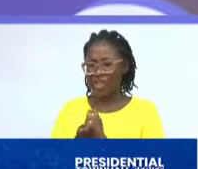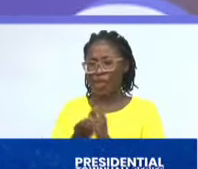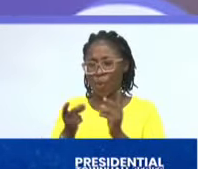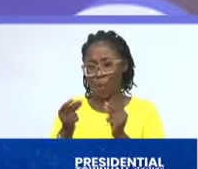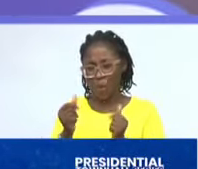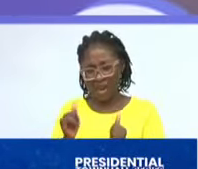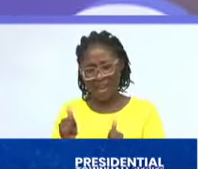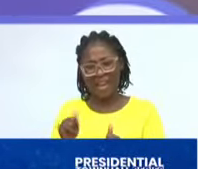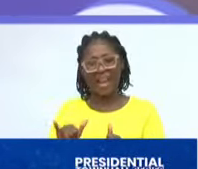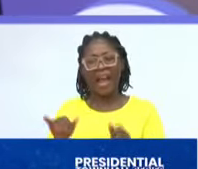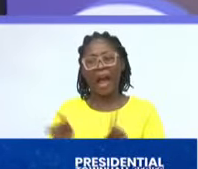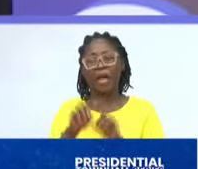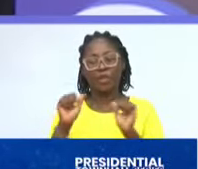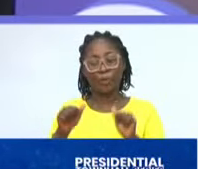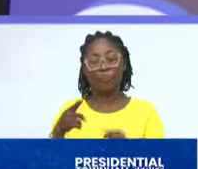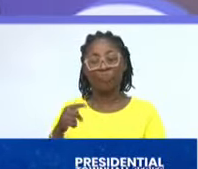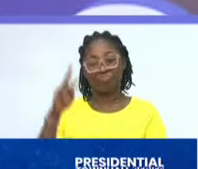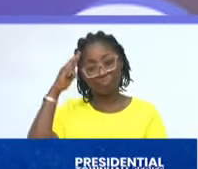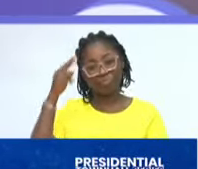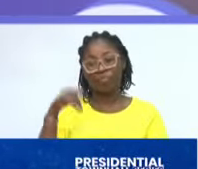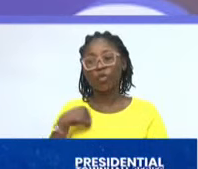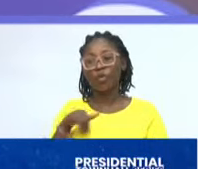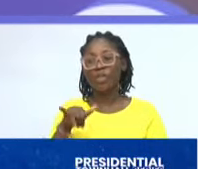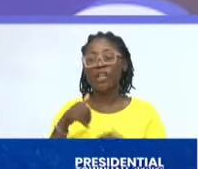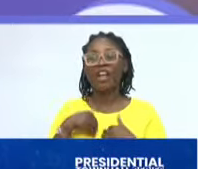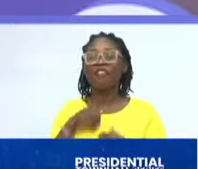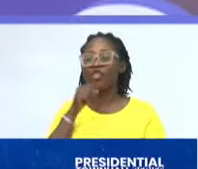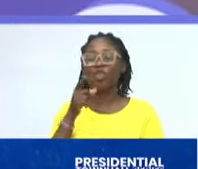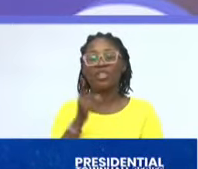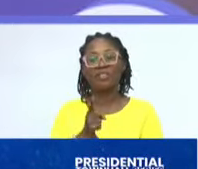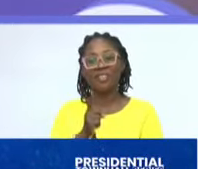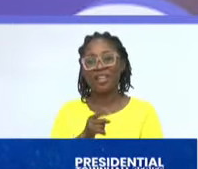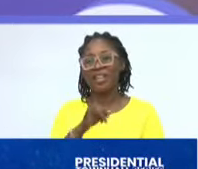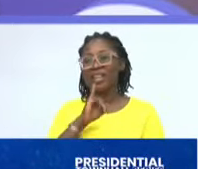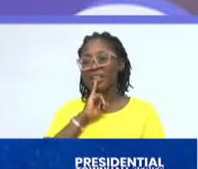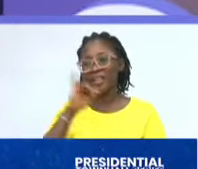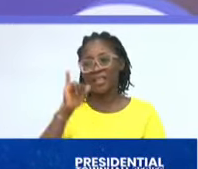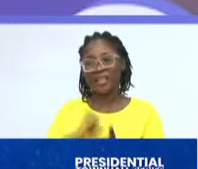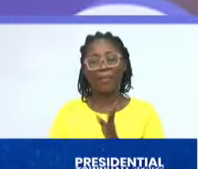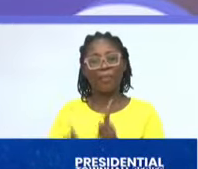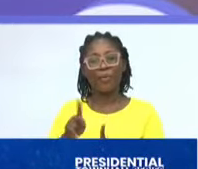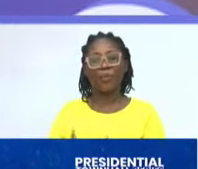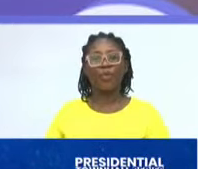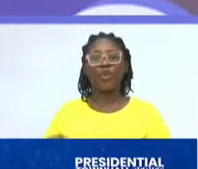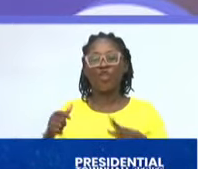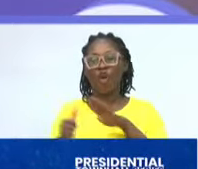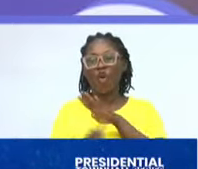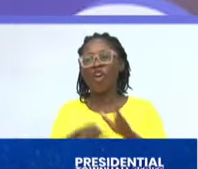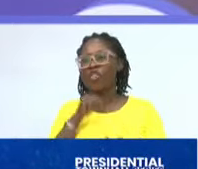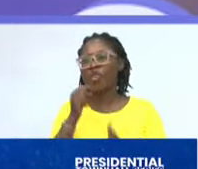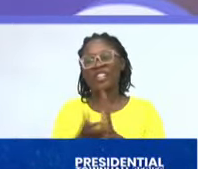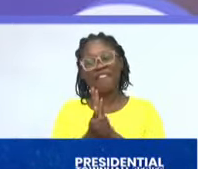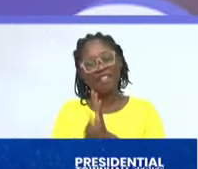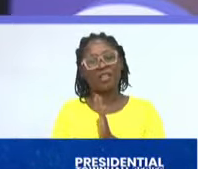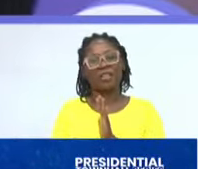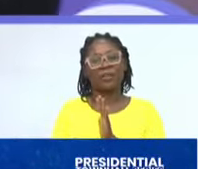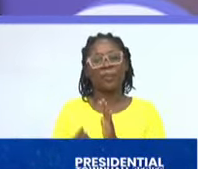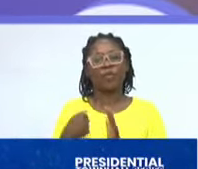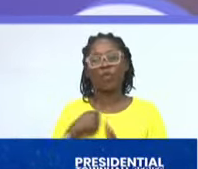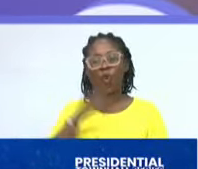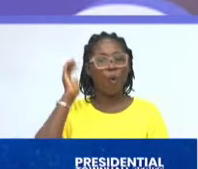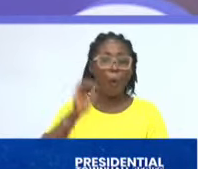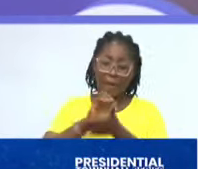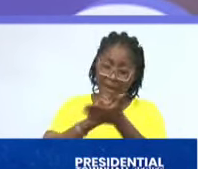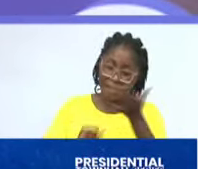possible. The reason why you still have the inefficiency kind of is that people live off that inefficiency. We're going to remove